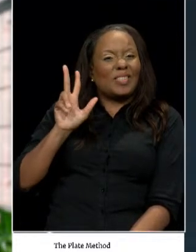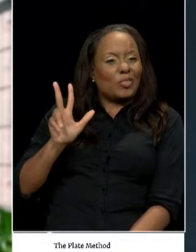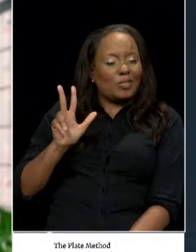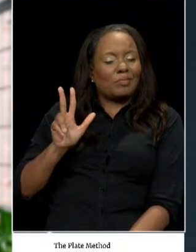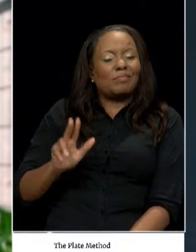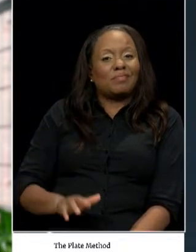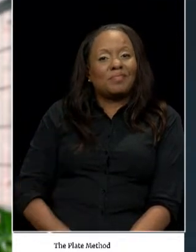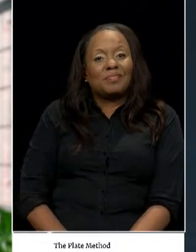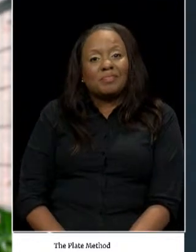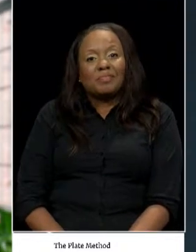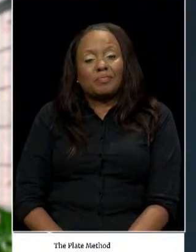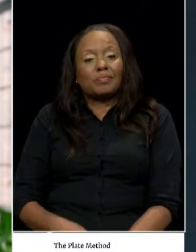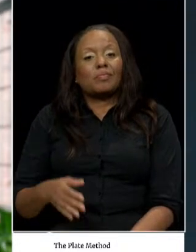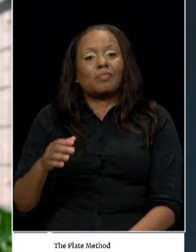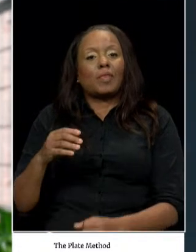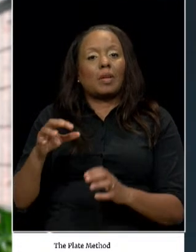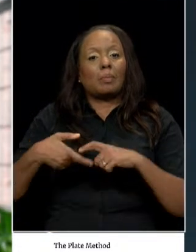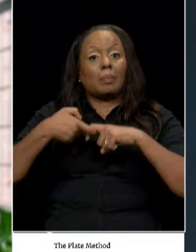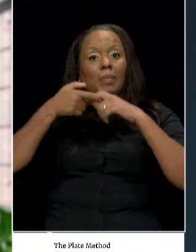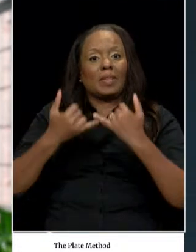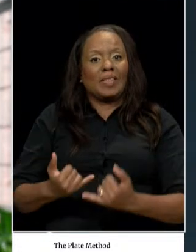228-5563. We'll be right back.